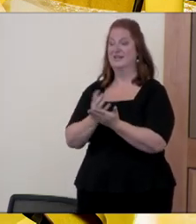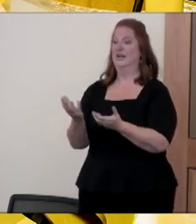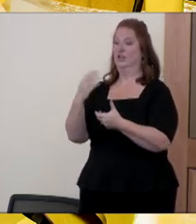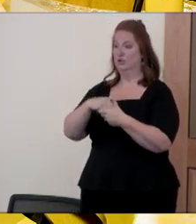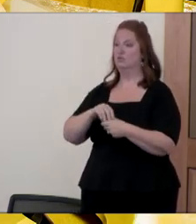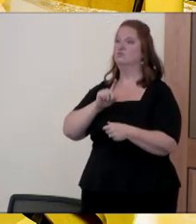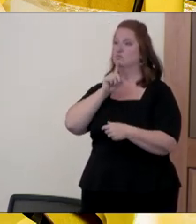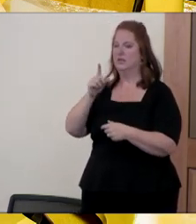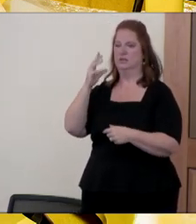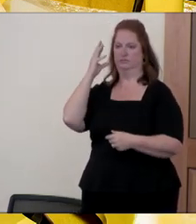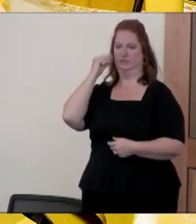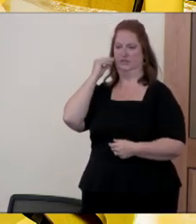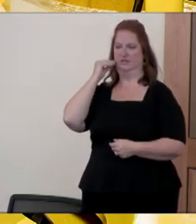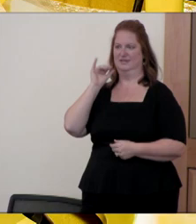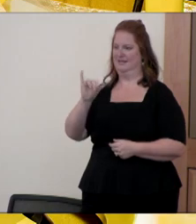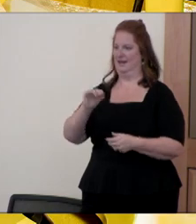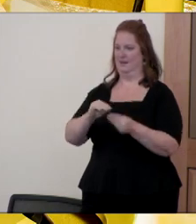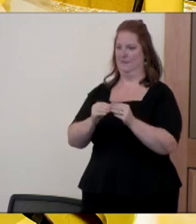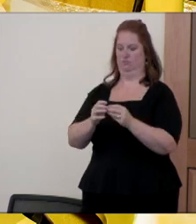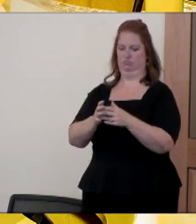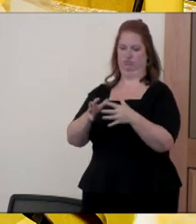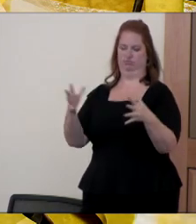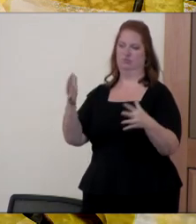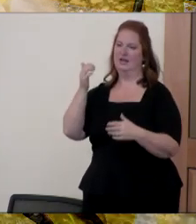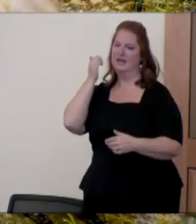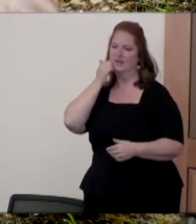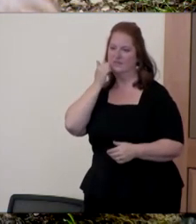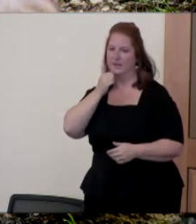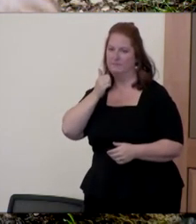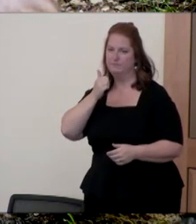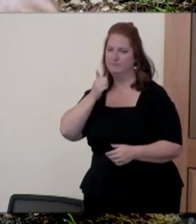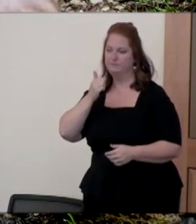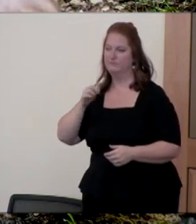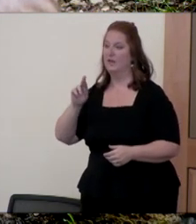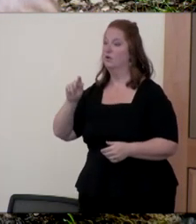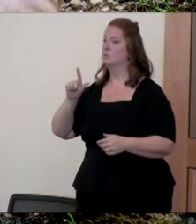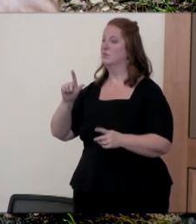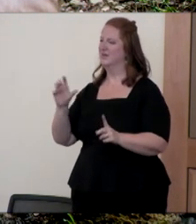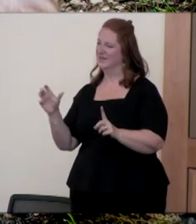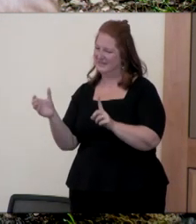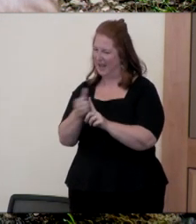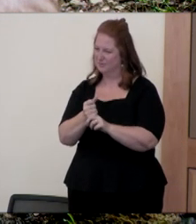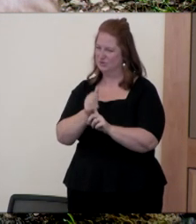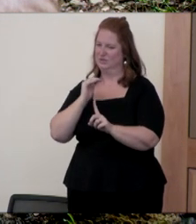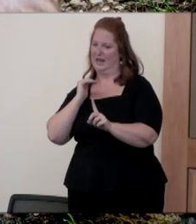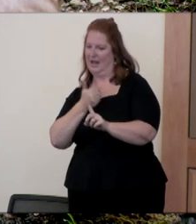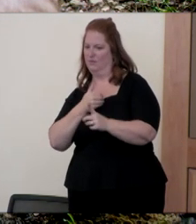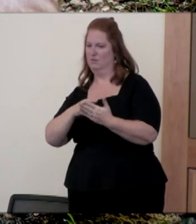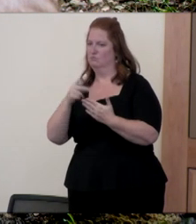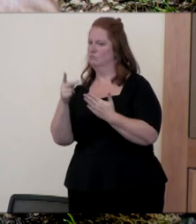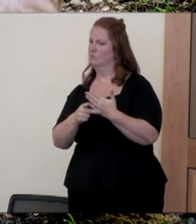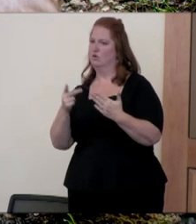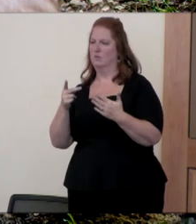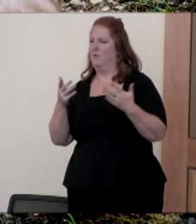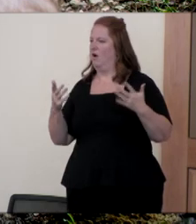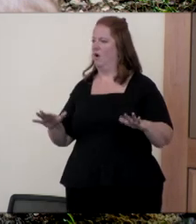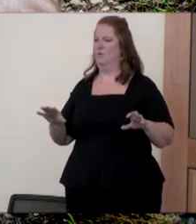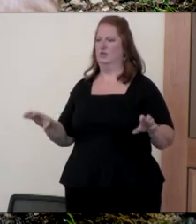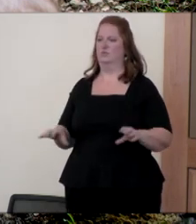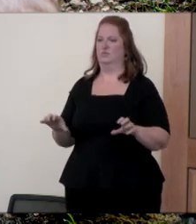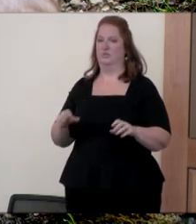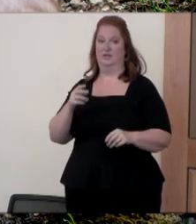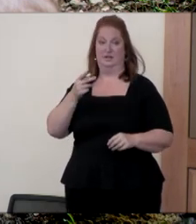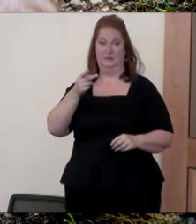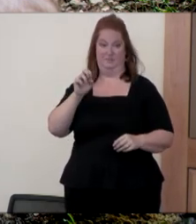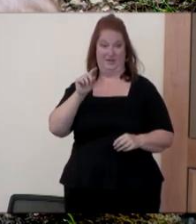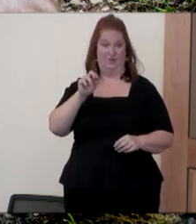experience, and that number is growing every day. REAL captured what we've always done in our professional programs. Many of you know this, Peter and